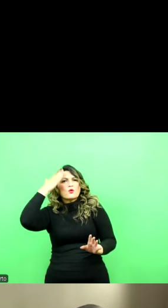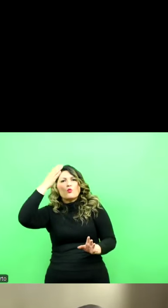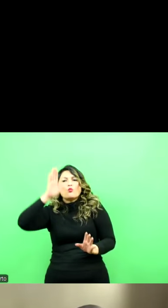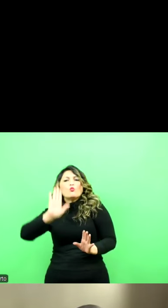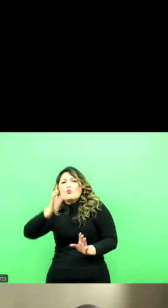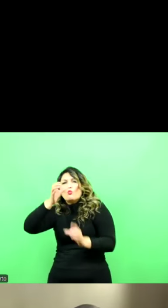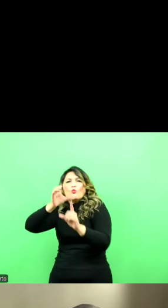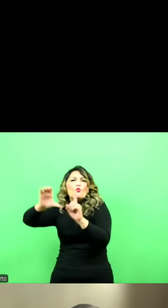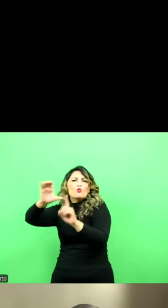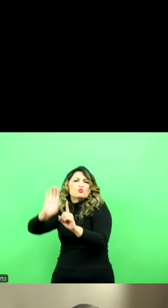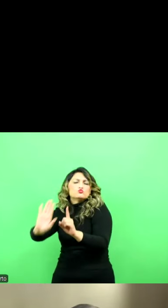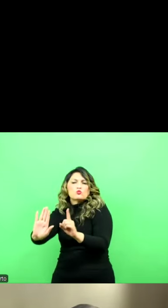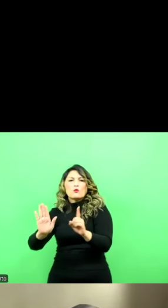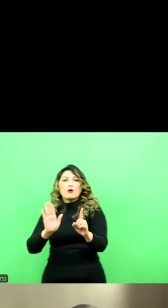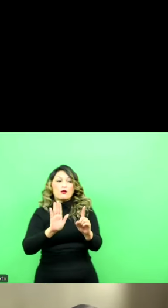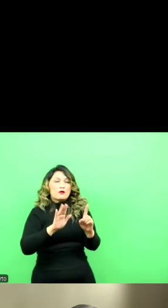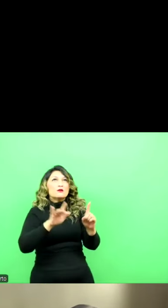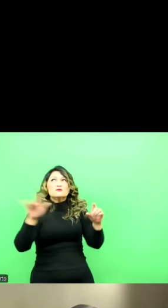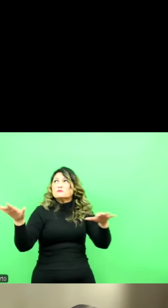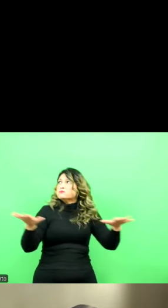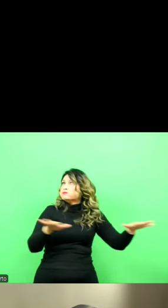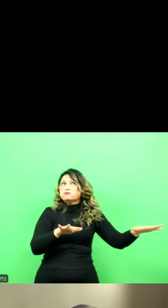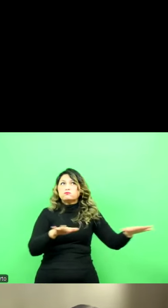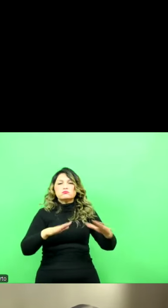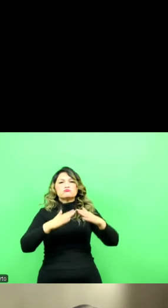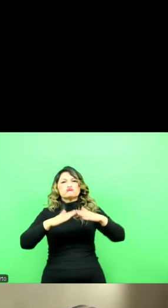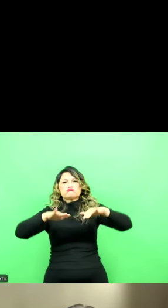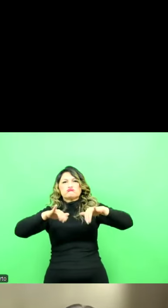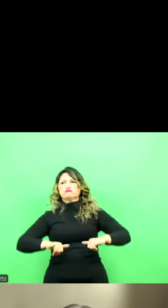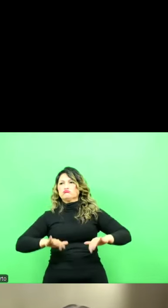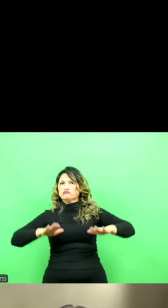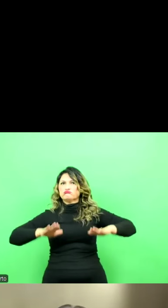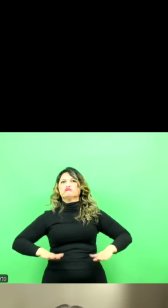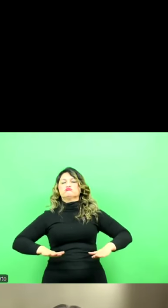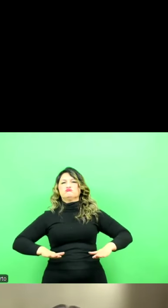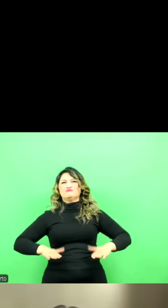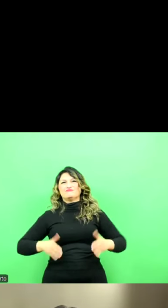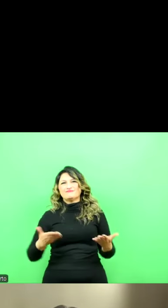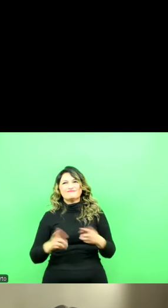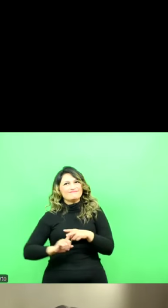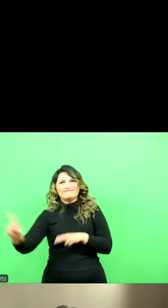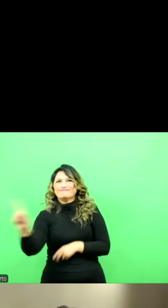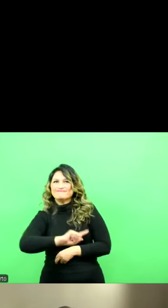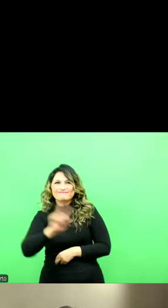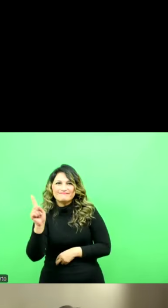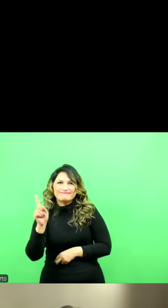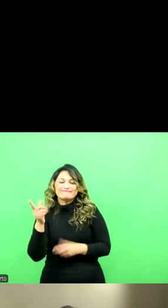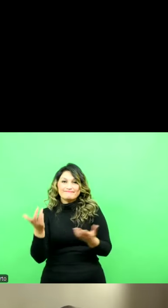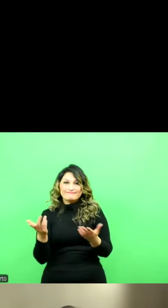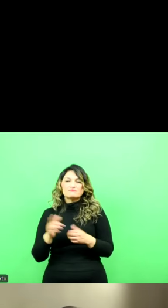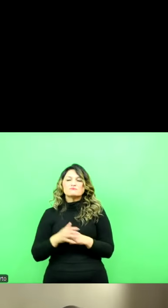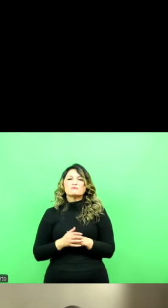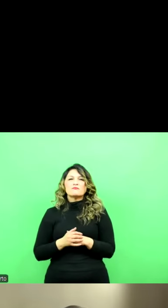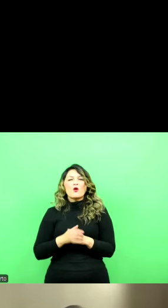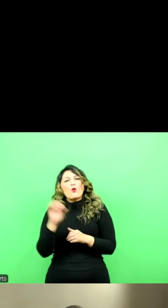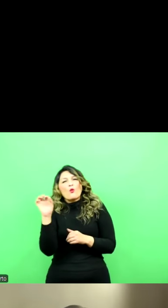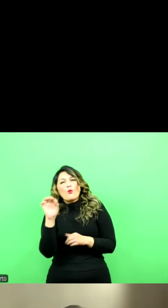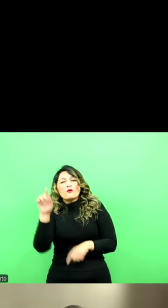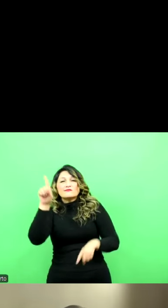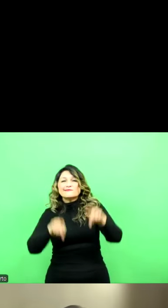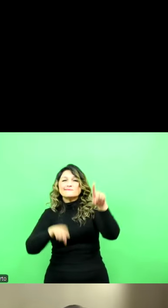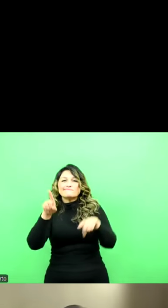certain circumstances when people are evacuating. They may not have any caretaker to help them move, and they